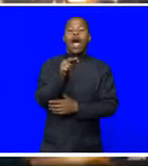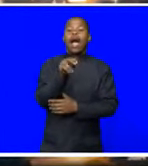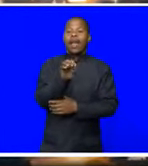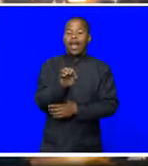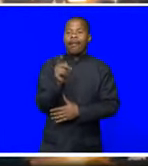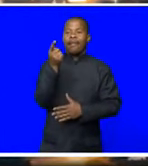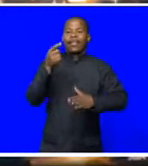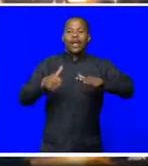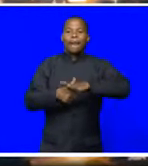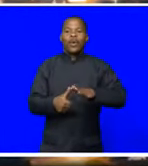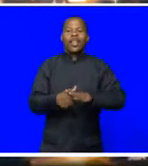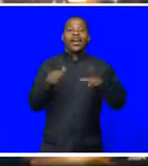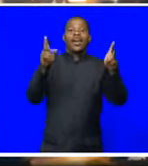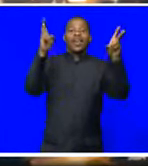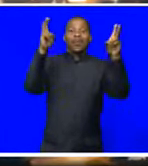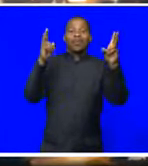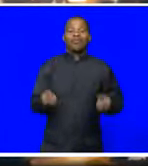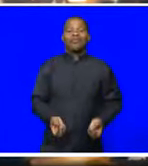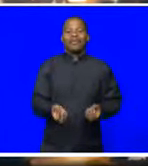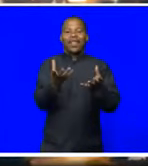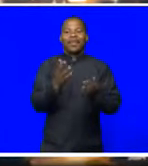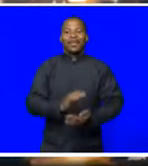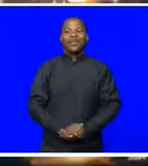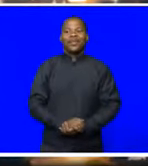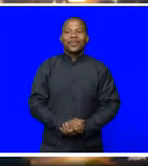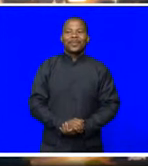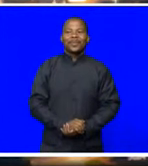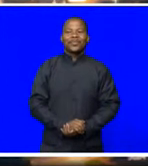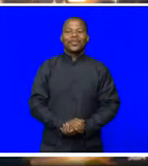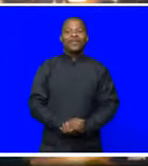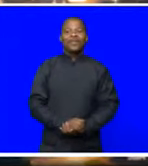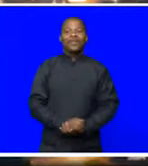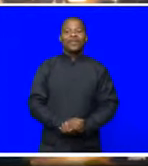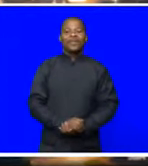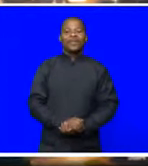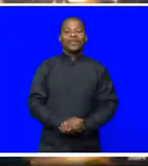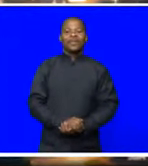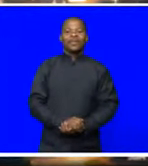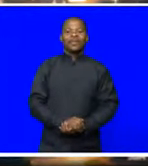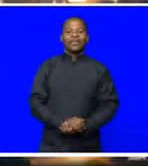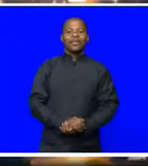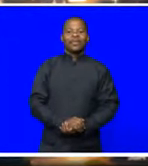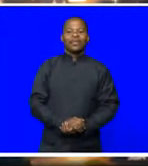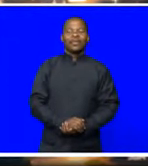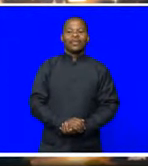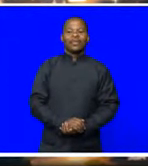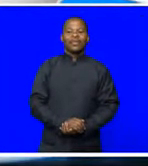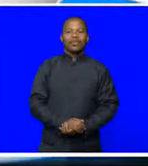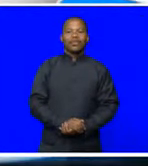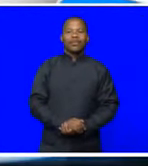much indeed for choosing to stay with us. We're coming to you live from our Hospital Hill studios in Mbabane. Let's take a look at our top stories.